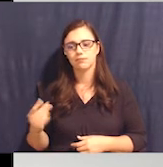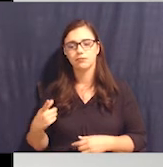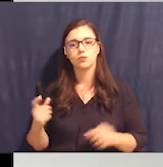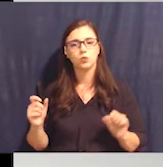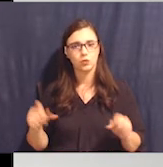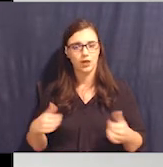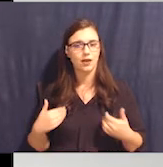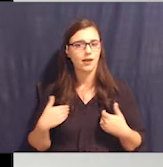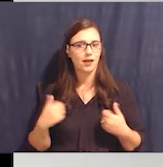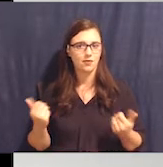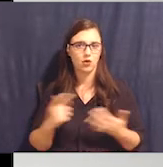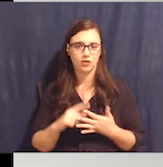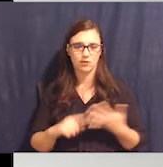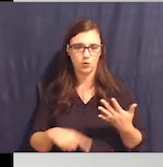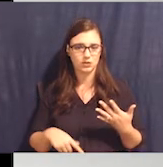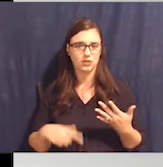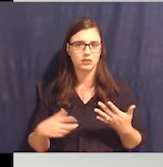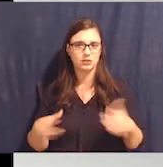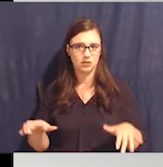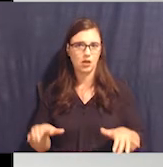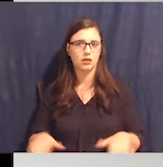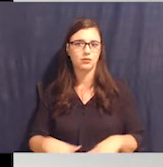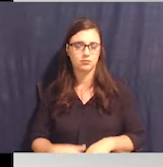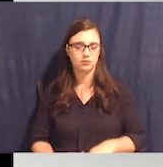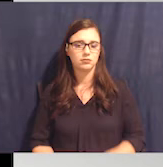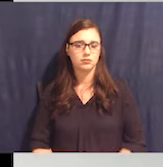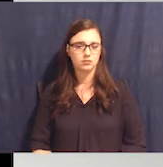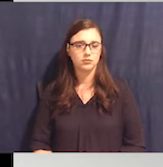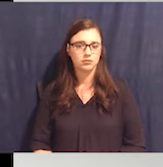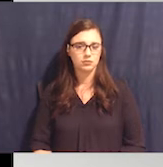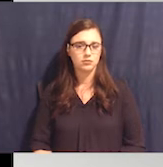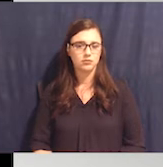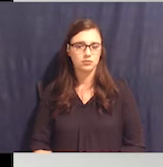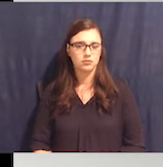and you can have all of those things done.